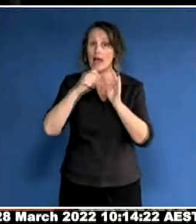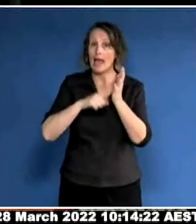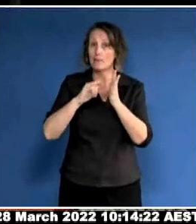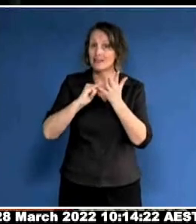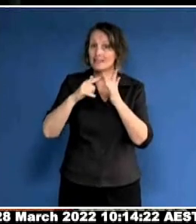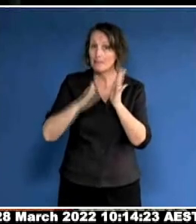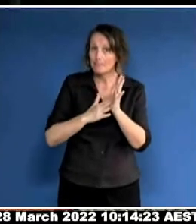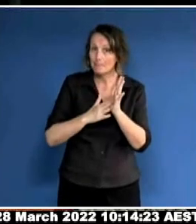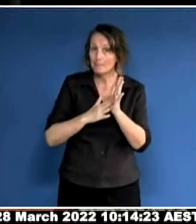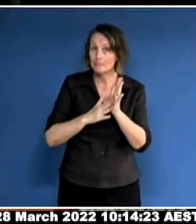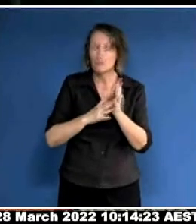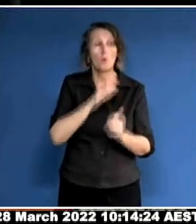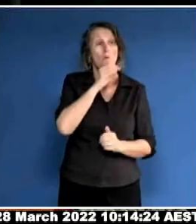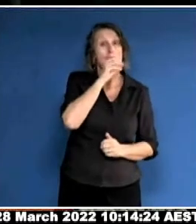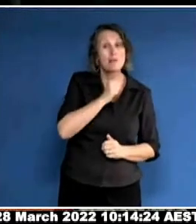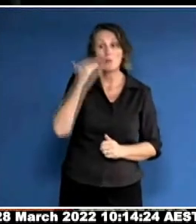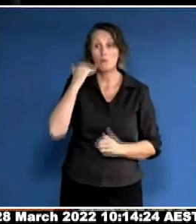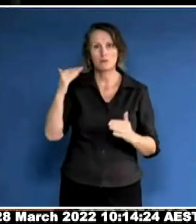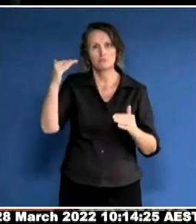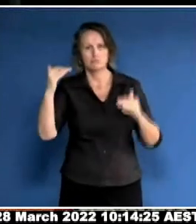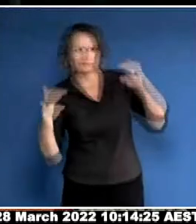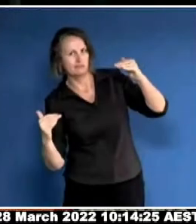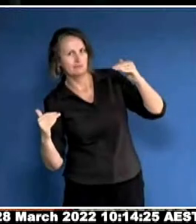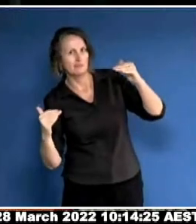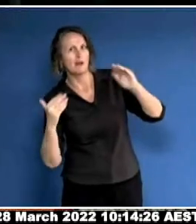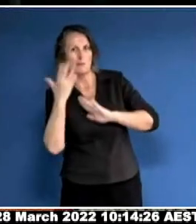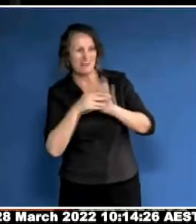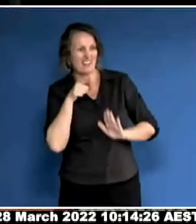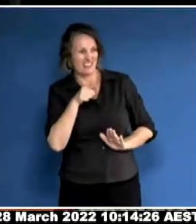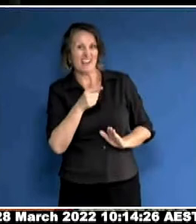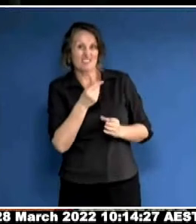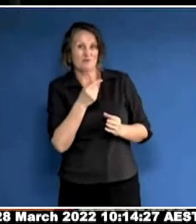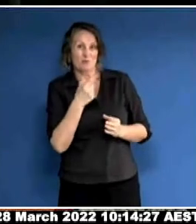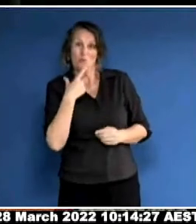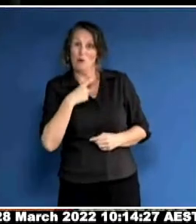are drivers of violence against women and girls with disability.